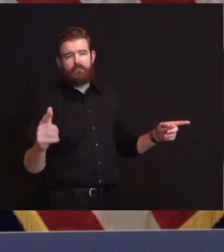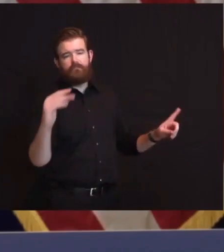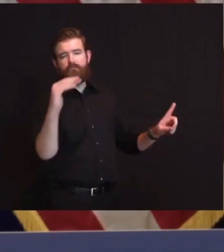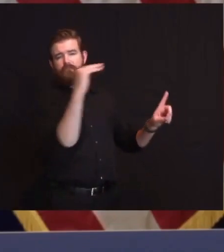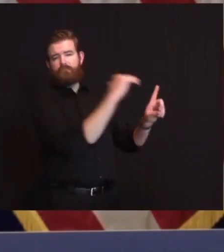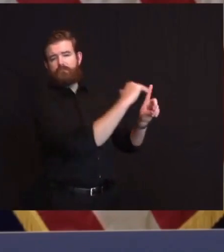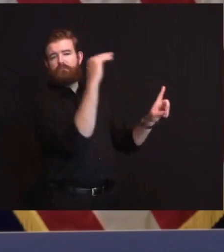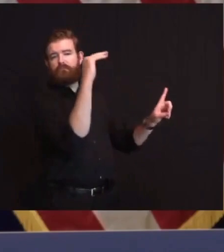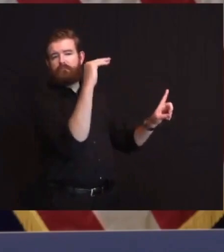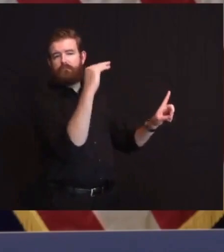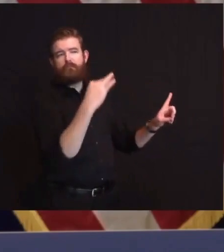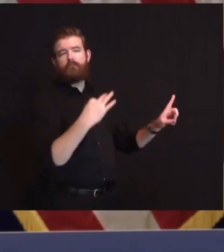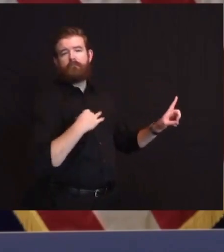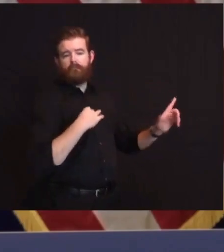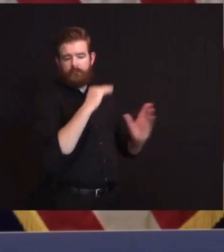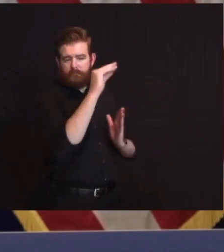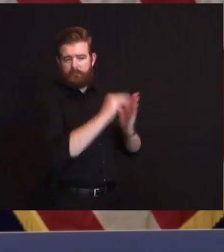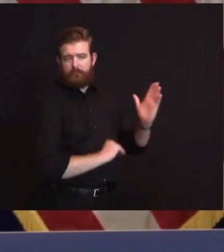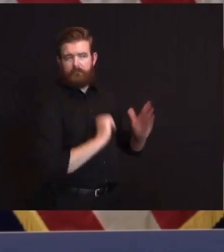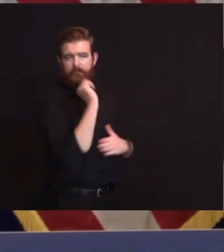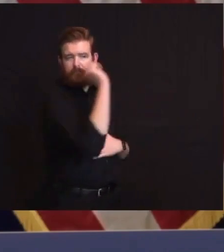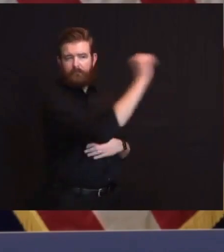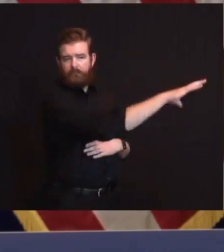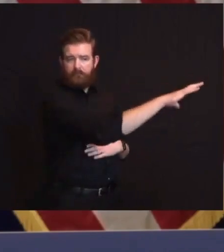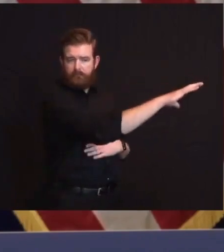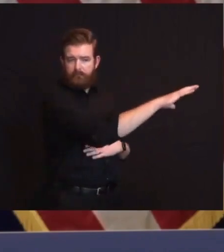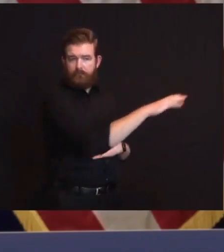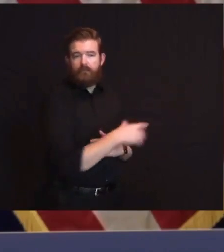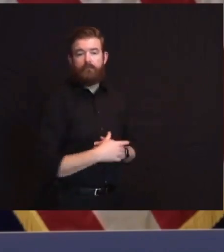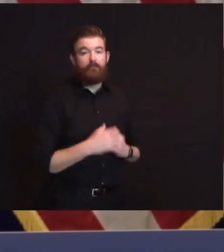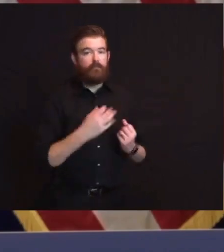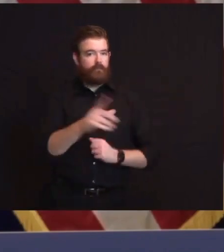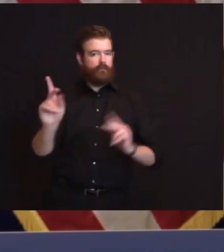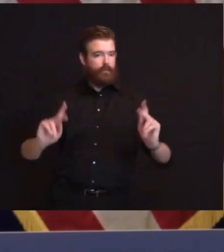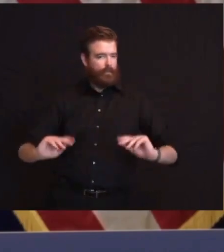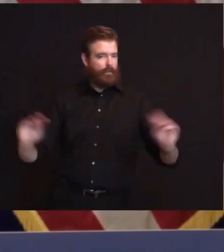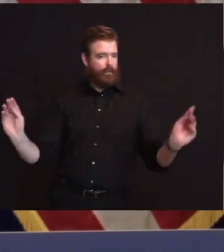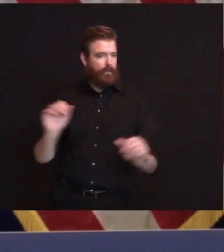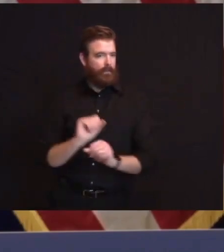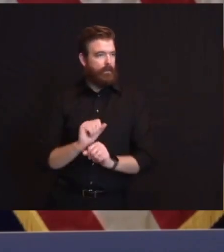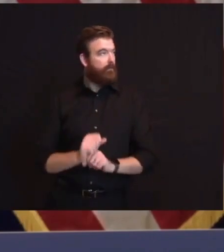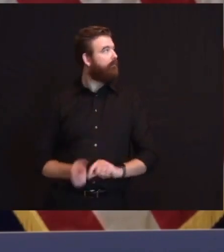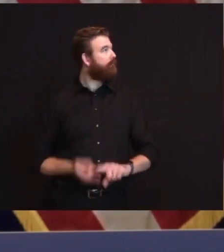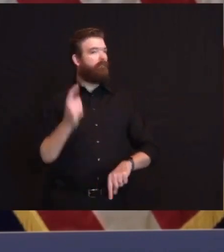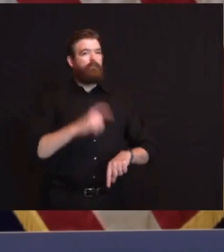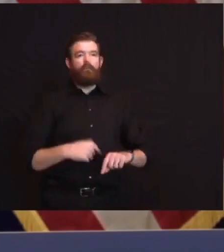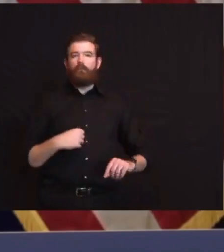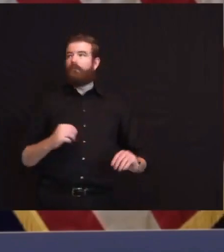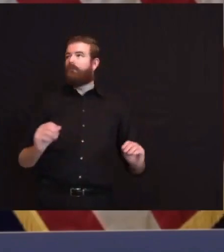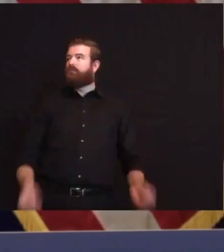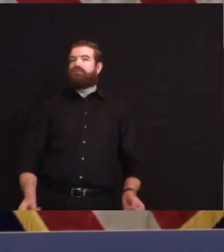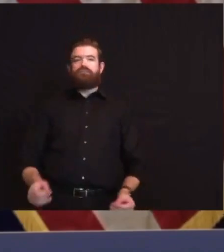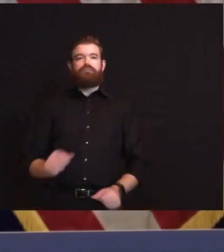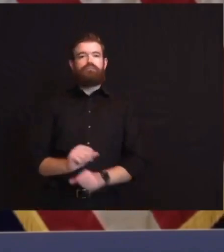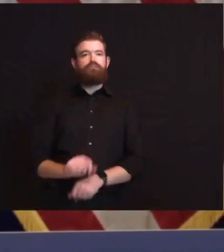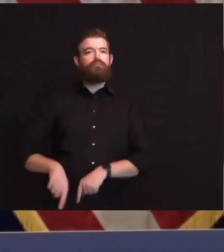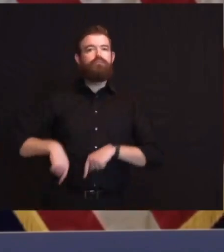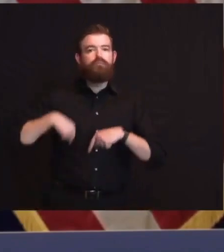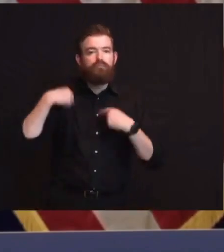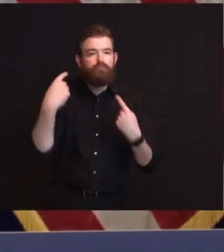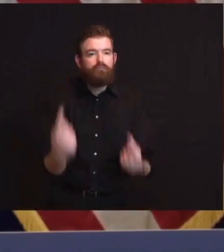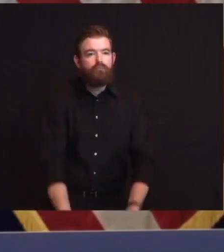people who are experiencing unemployment maybe for the first time because of this pandemic.